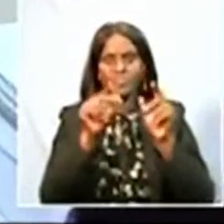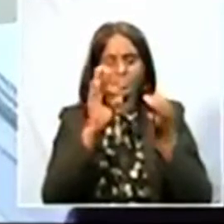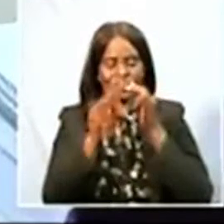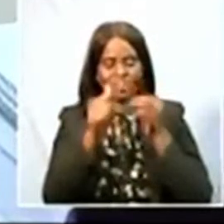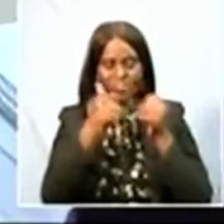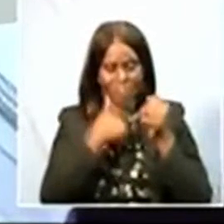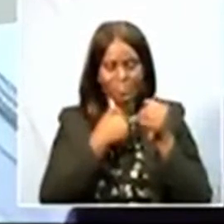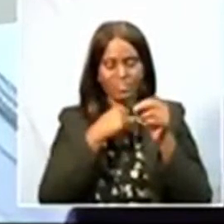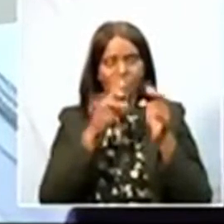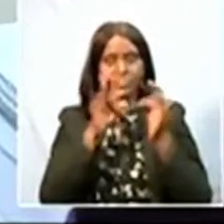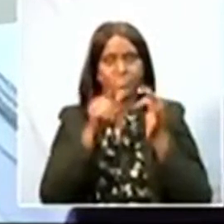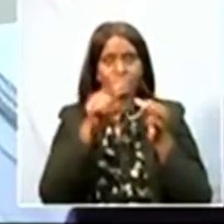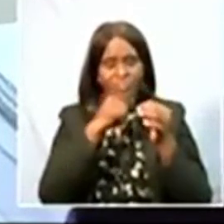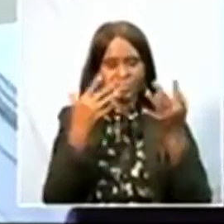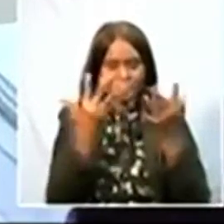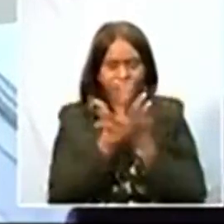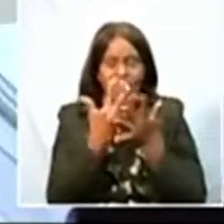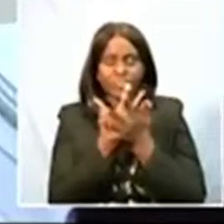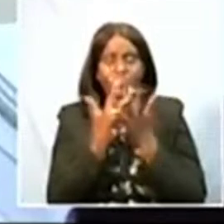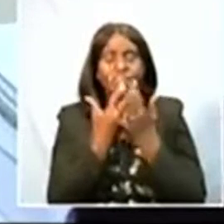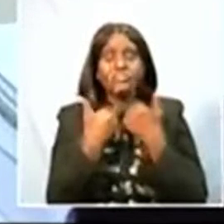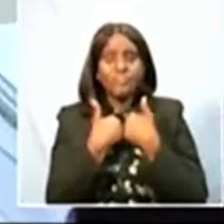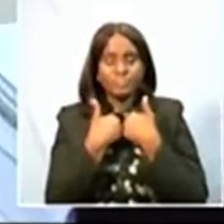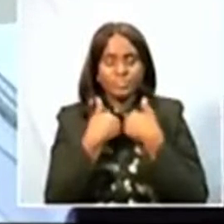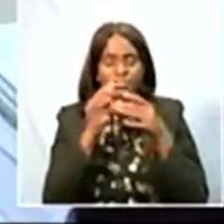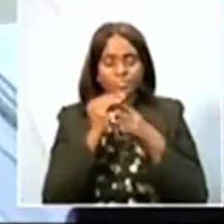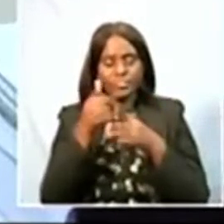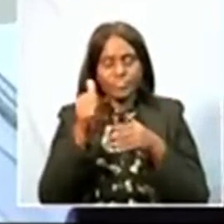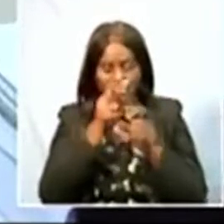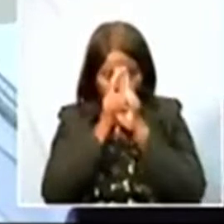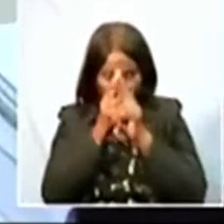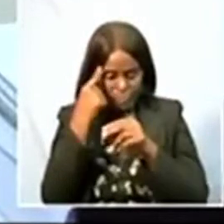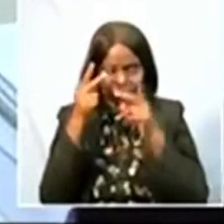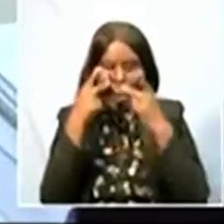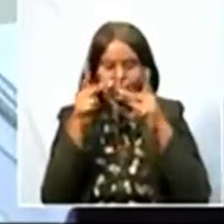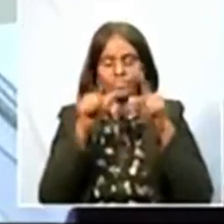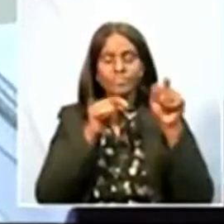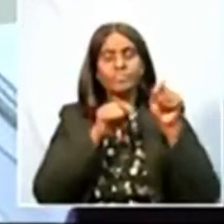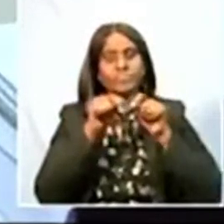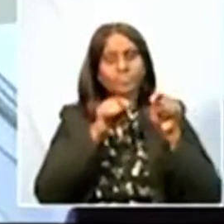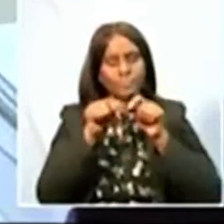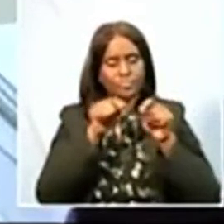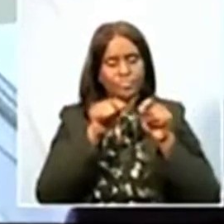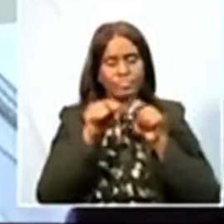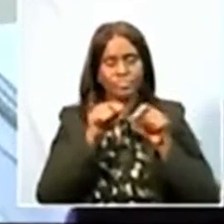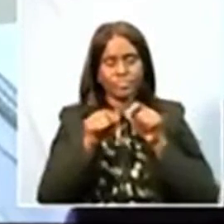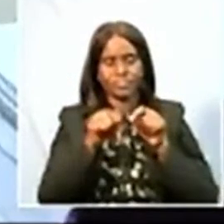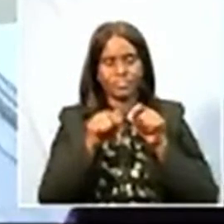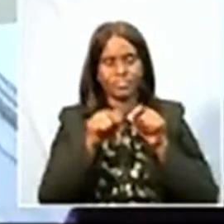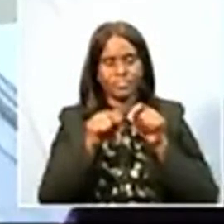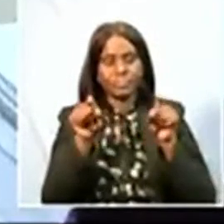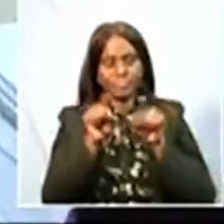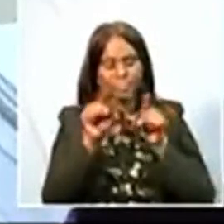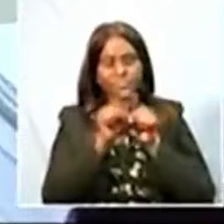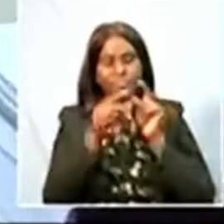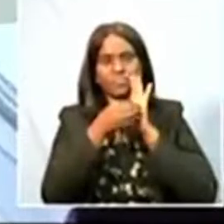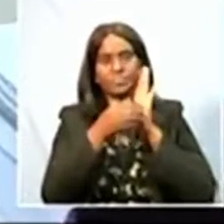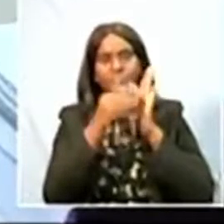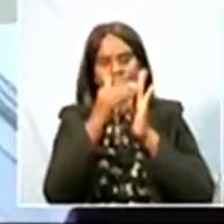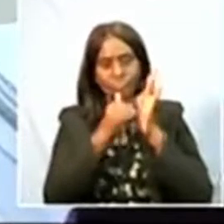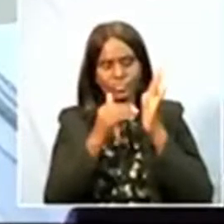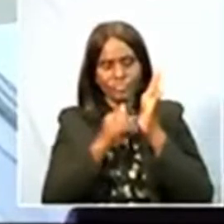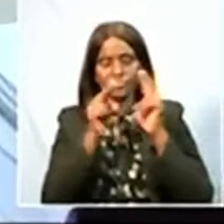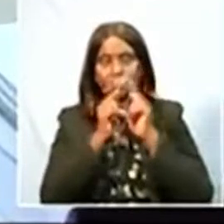you have fear or regard for public regulation, the guideline is very